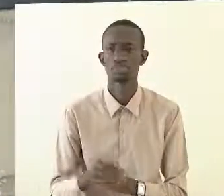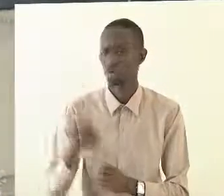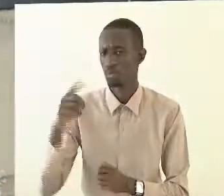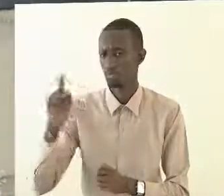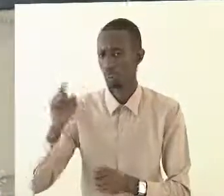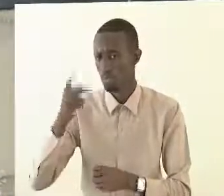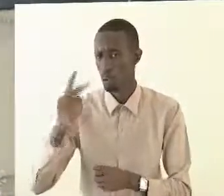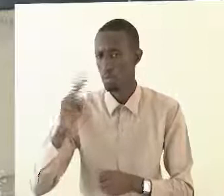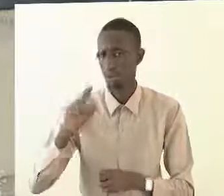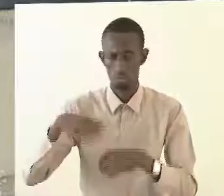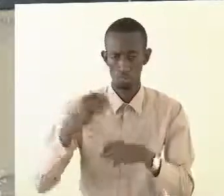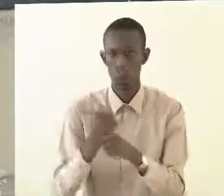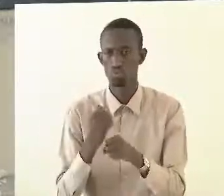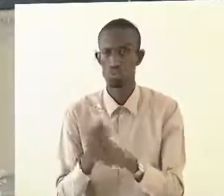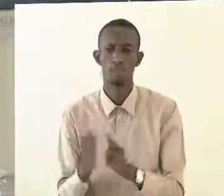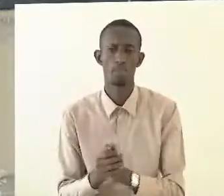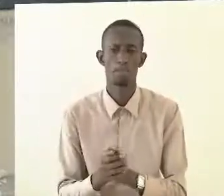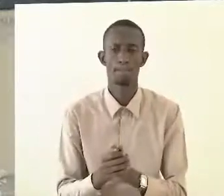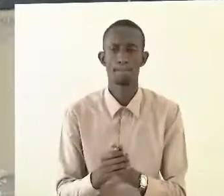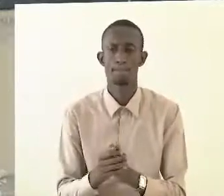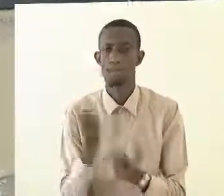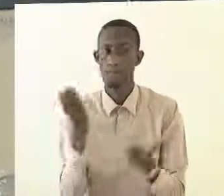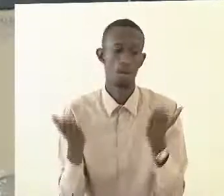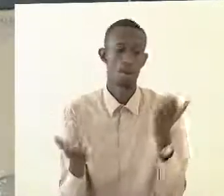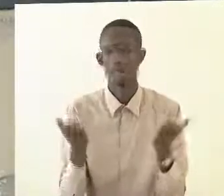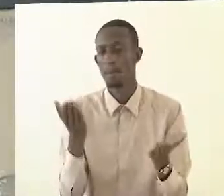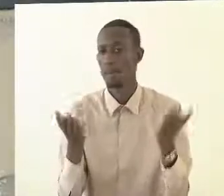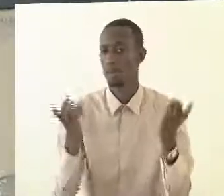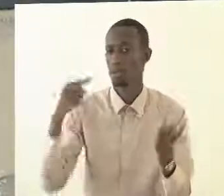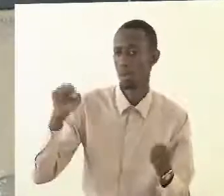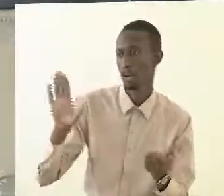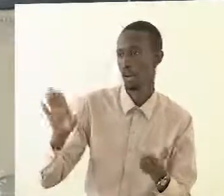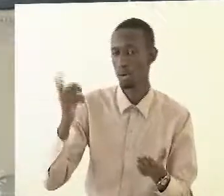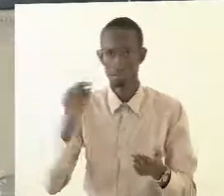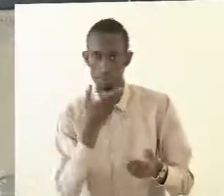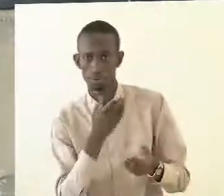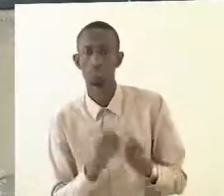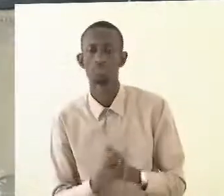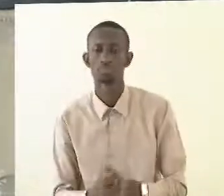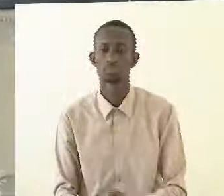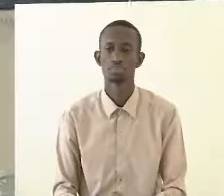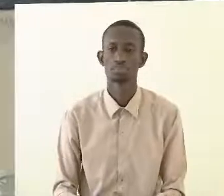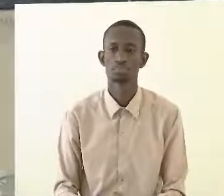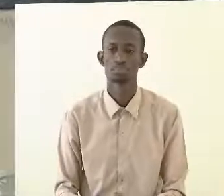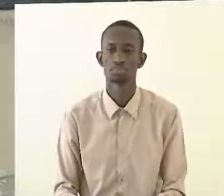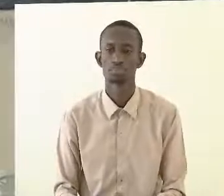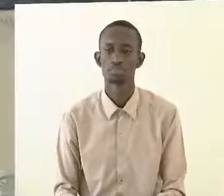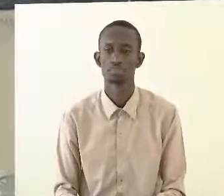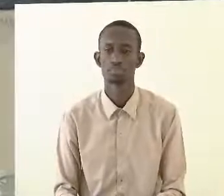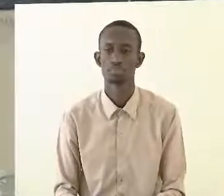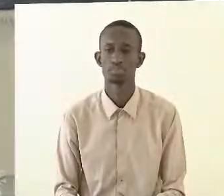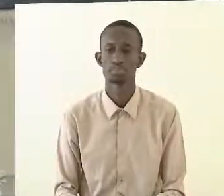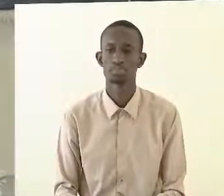shall compare the answers with yours, isn't it? So for